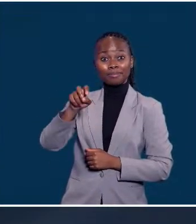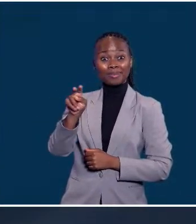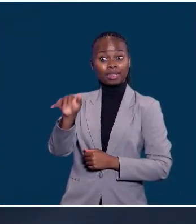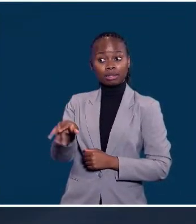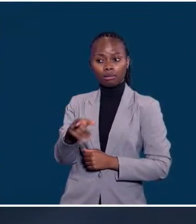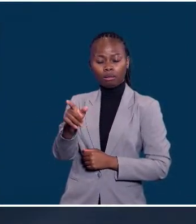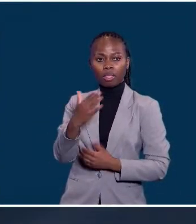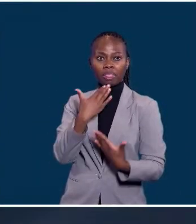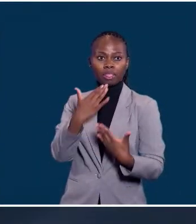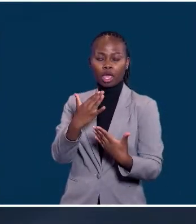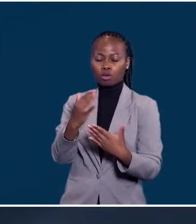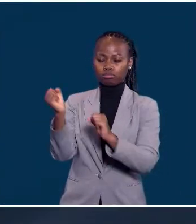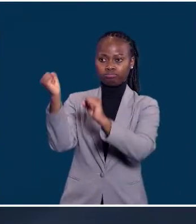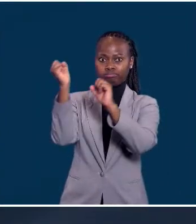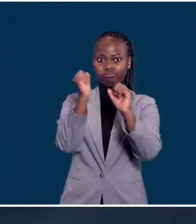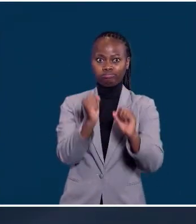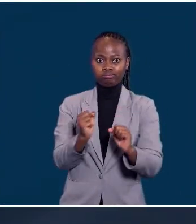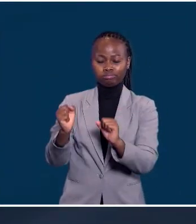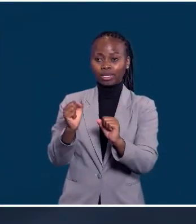congratulatory